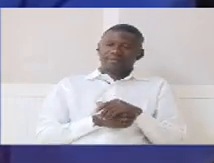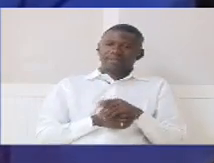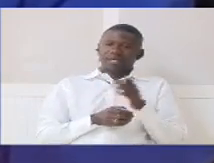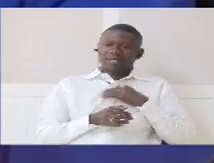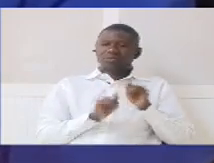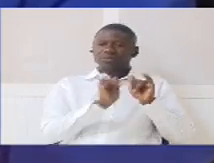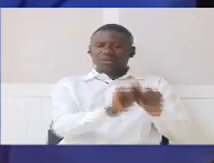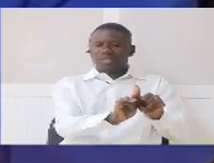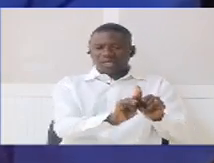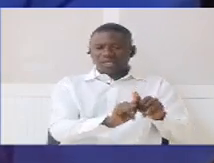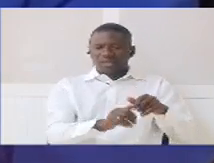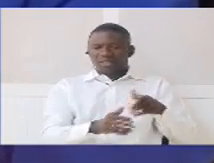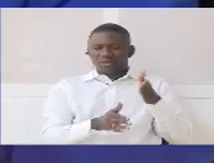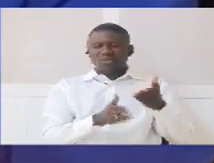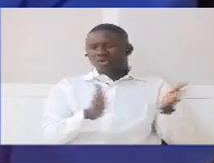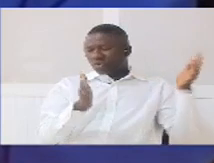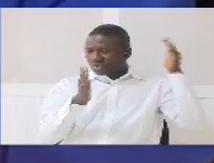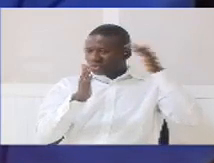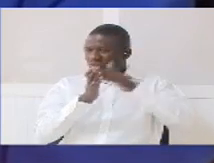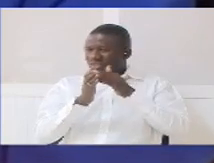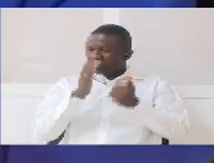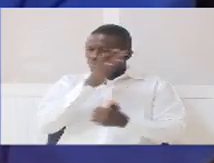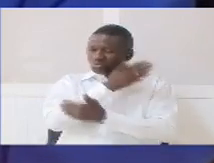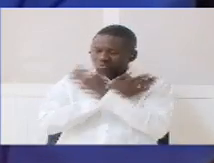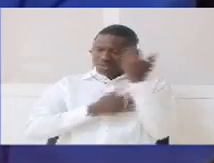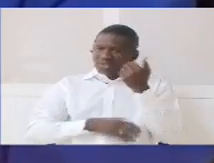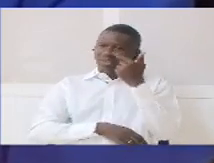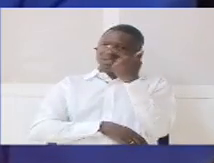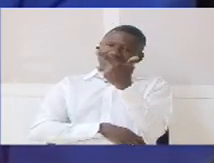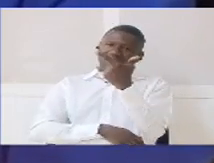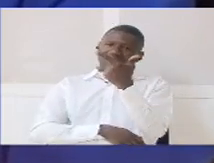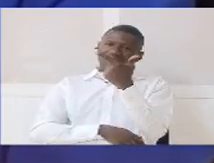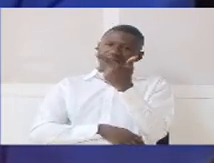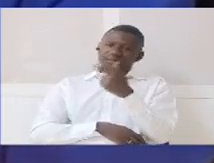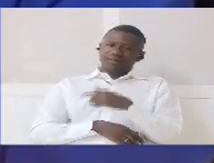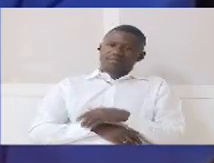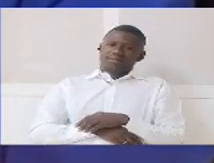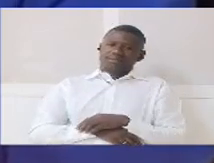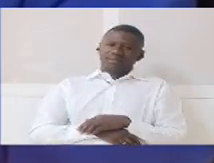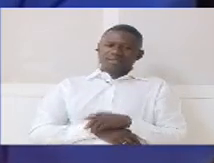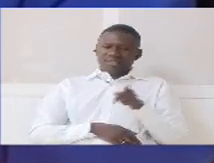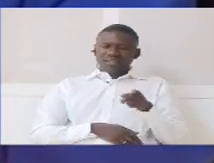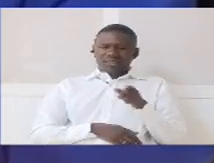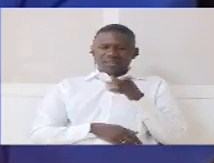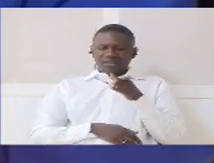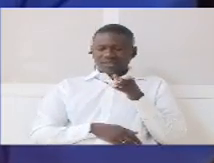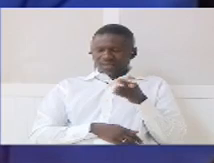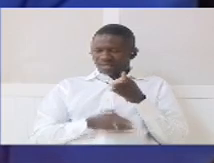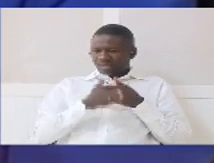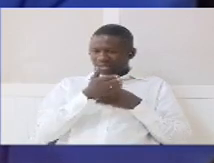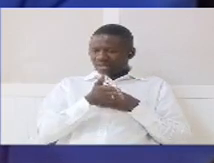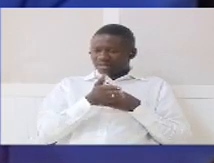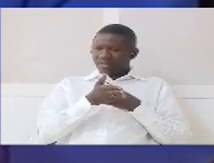will stay there until 7 a.m. in the morning. Mm-hmm. Is that